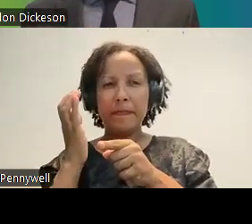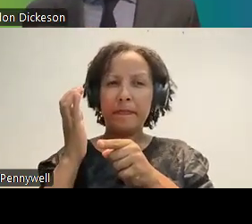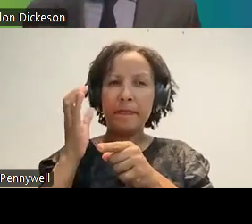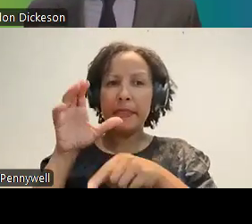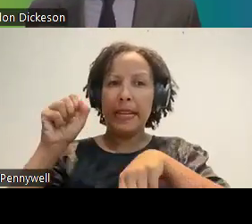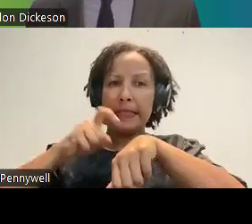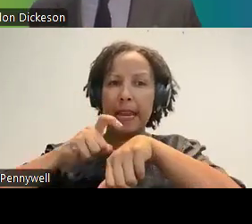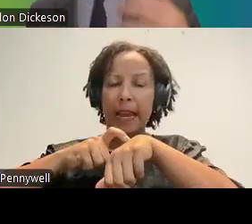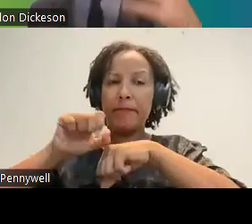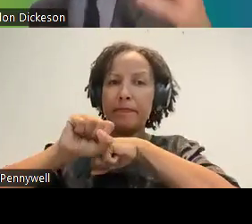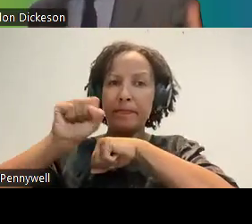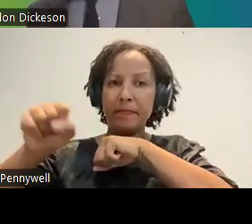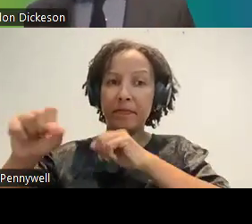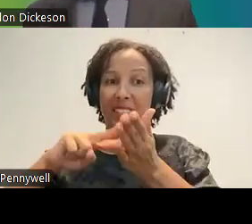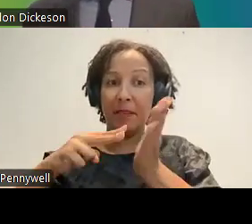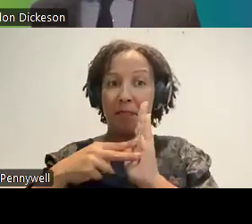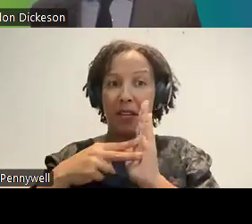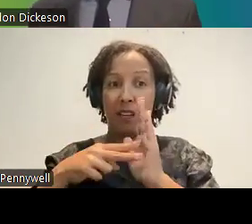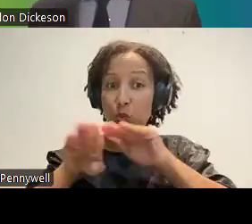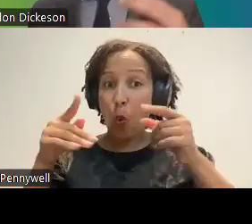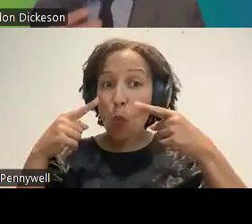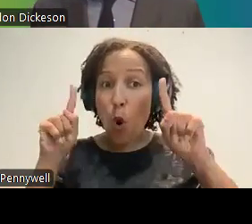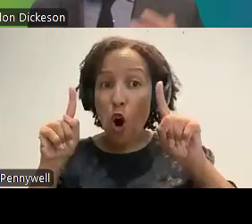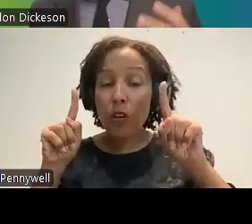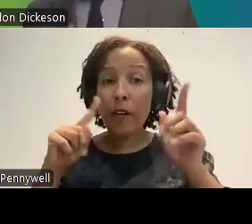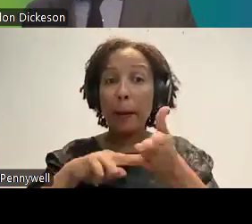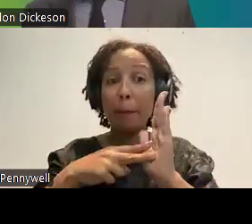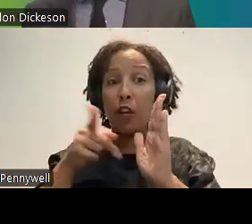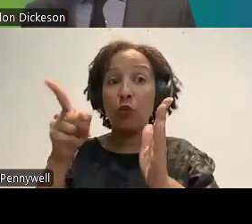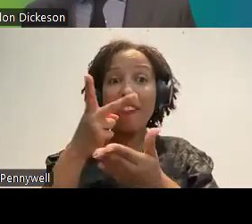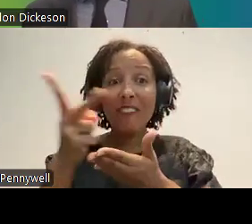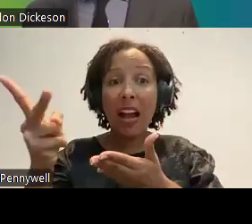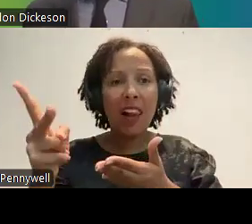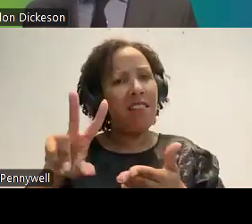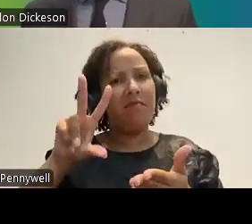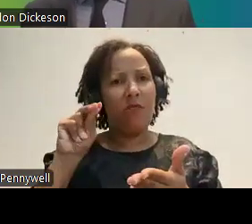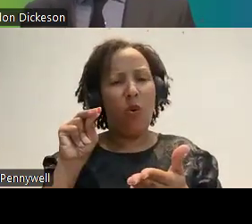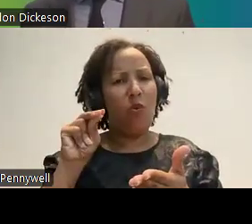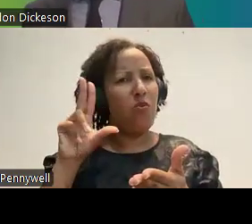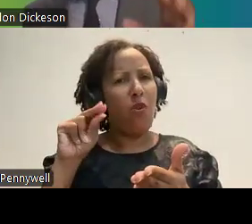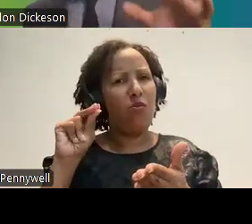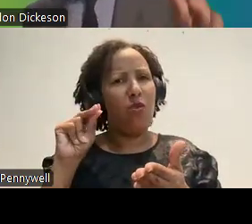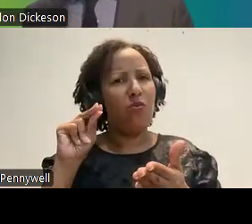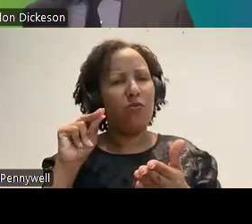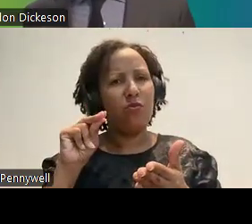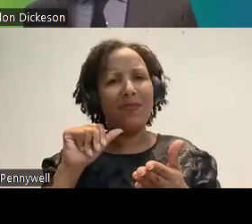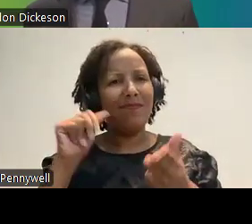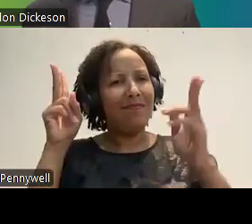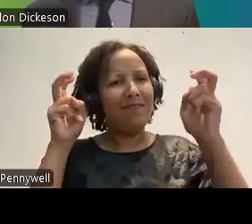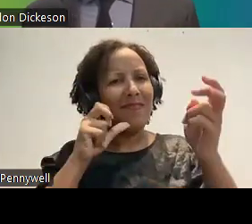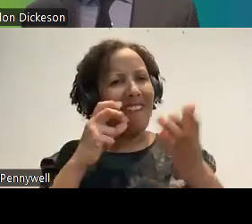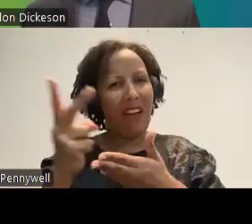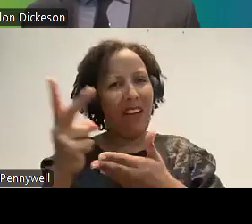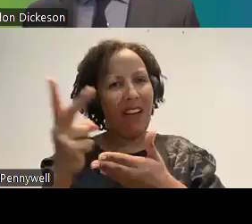time. So these mistakes are ones that I've kind of highlighted as we've gone along and as I've talked about it, but they're ones that I really want people